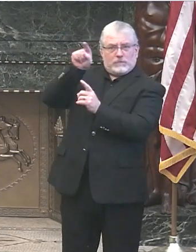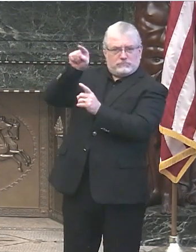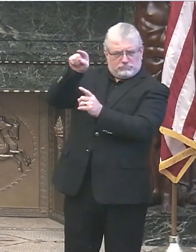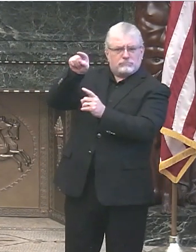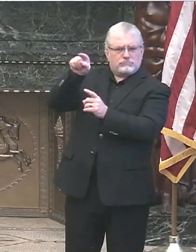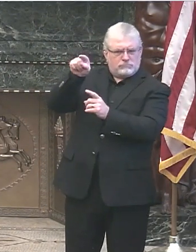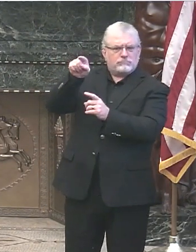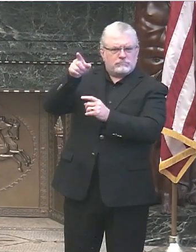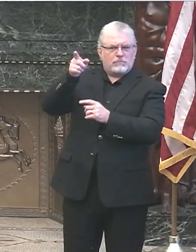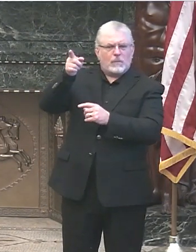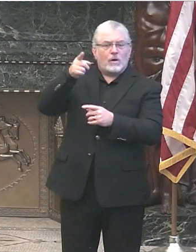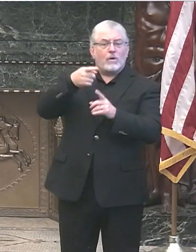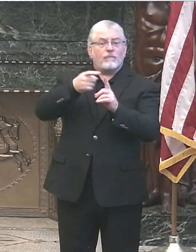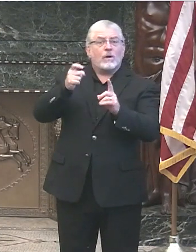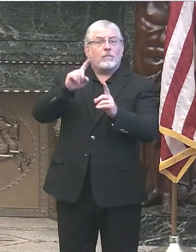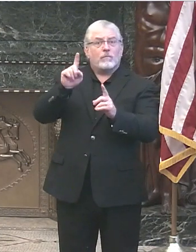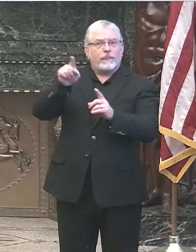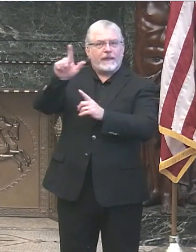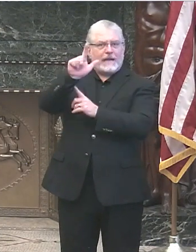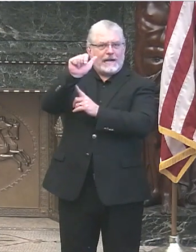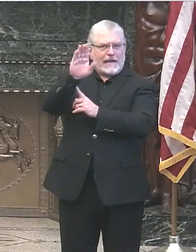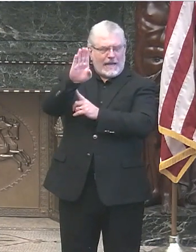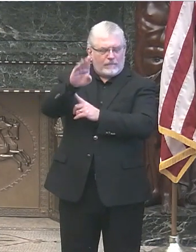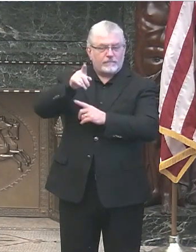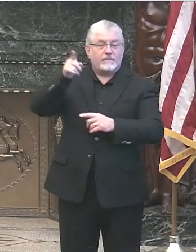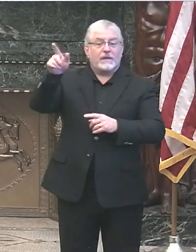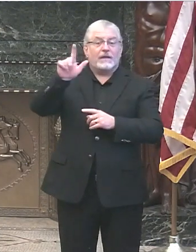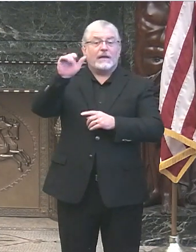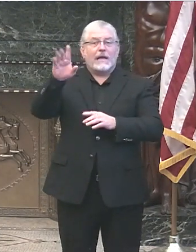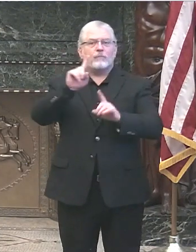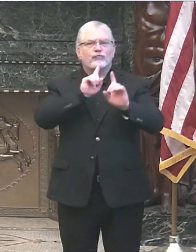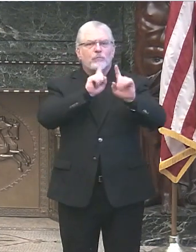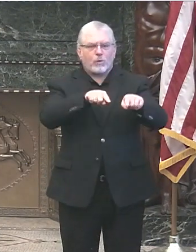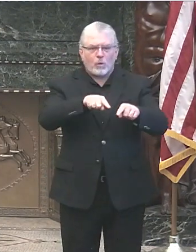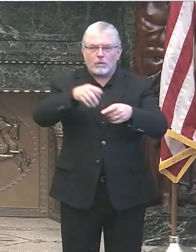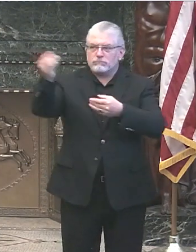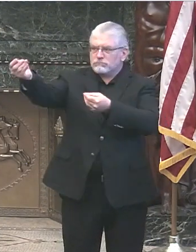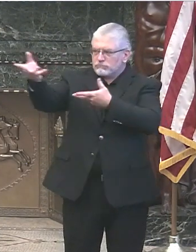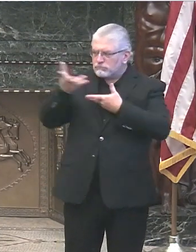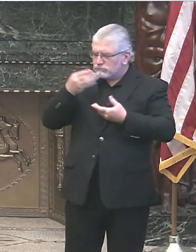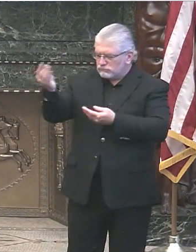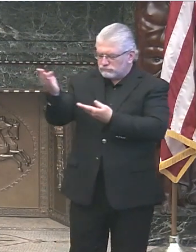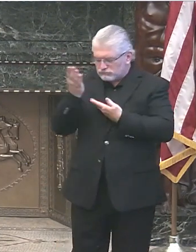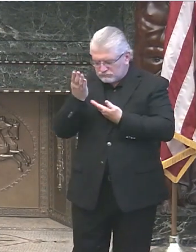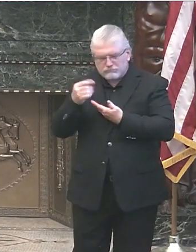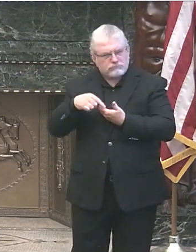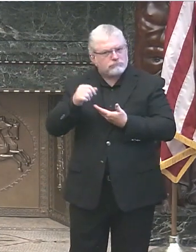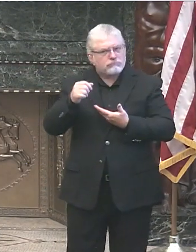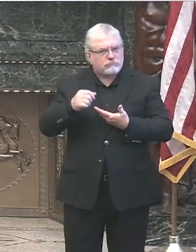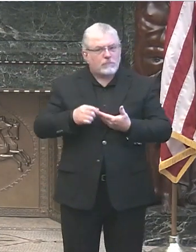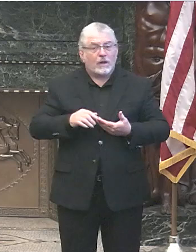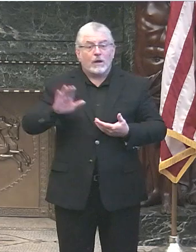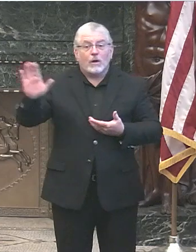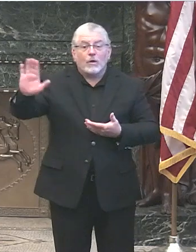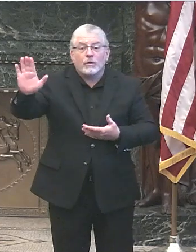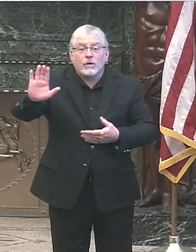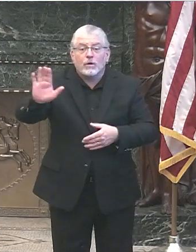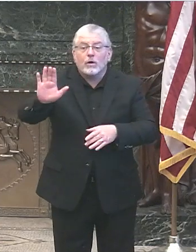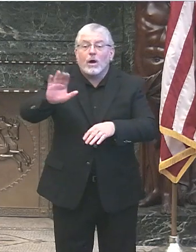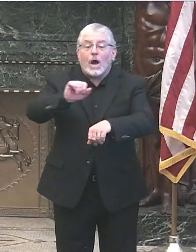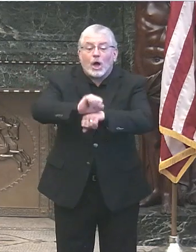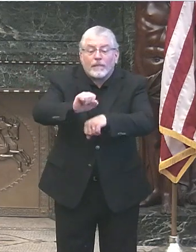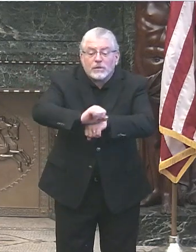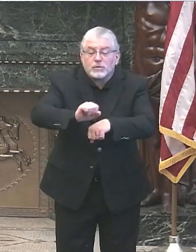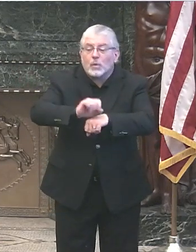tracking whether people who have those infection are, what their occupation is. If we, when we have a positive report, we try